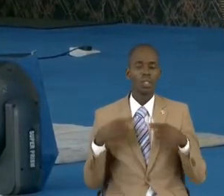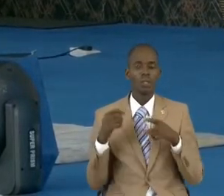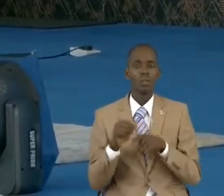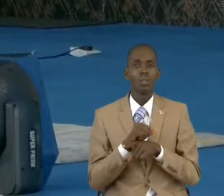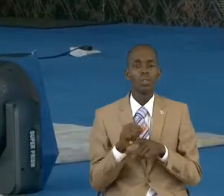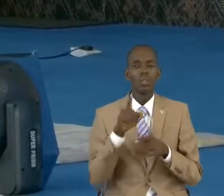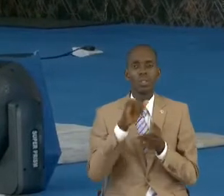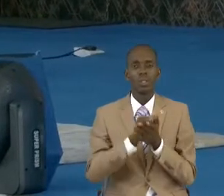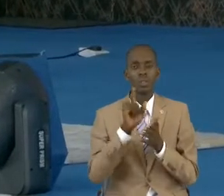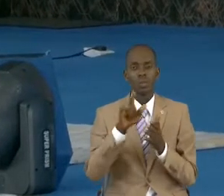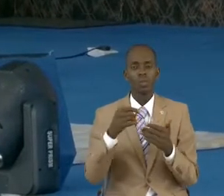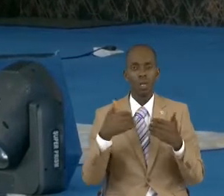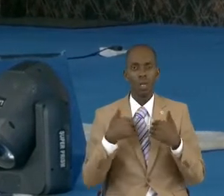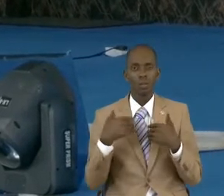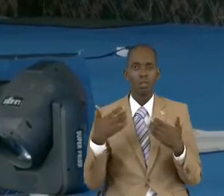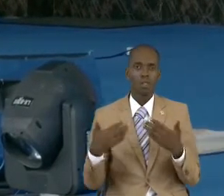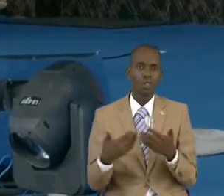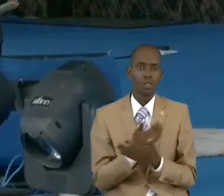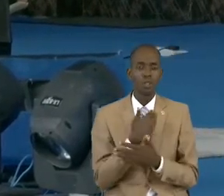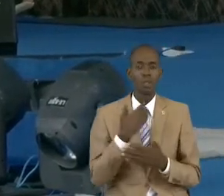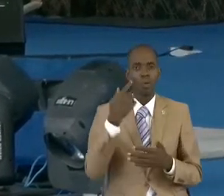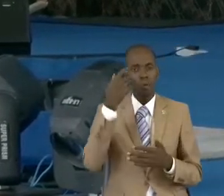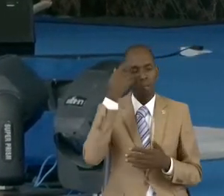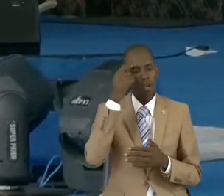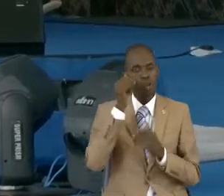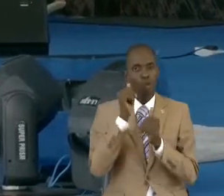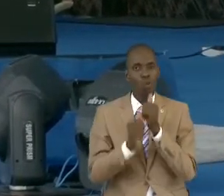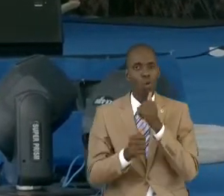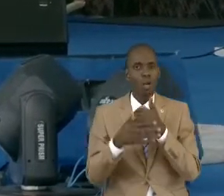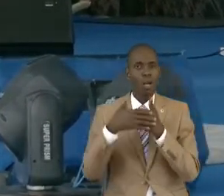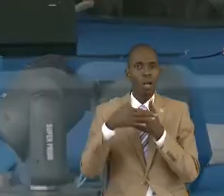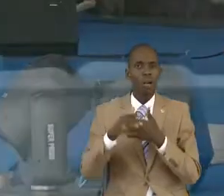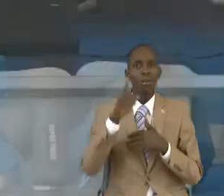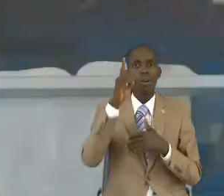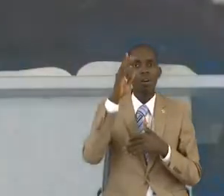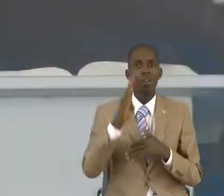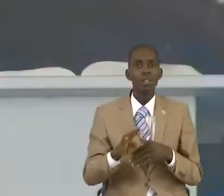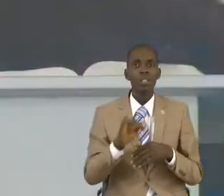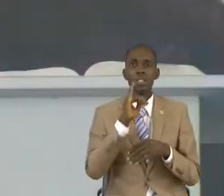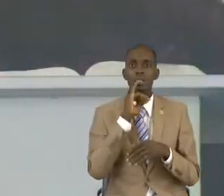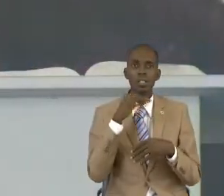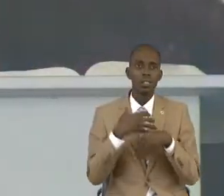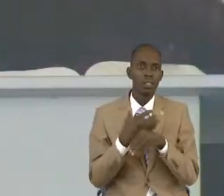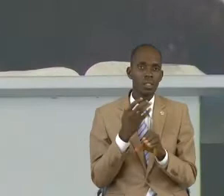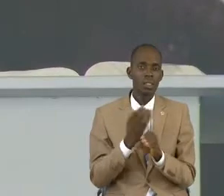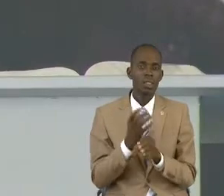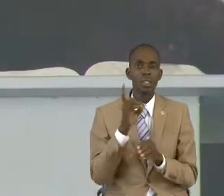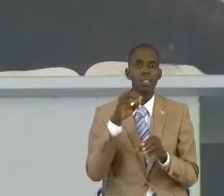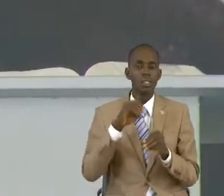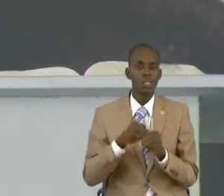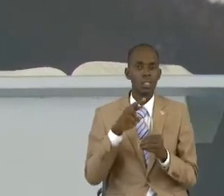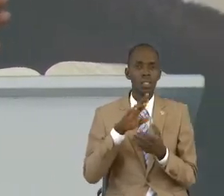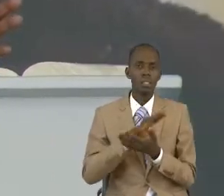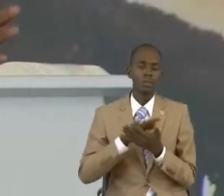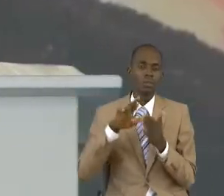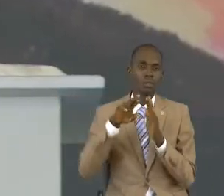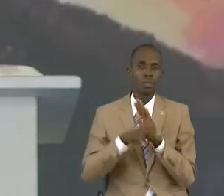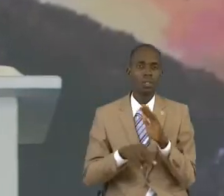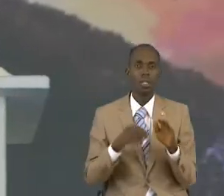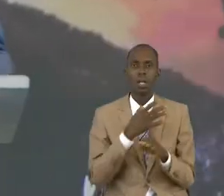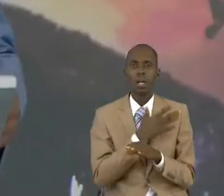man, which after God is created in righteousness and